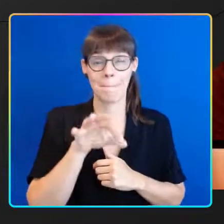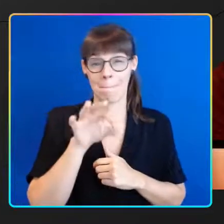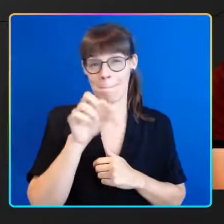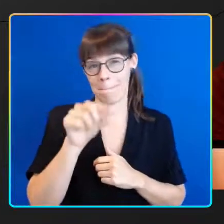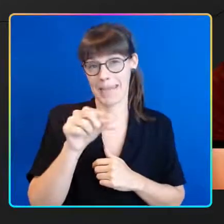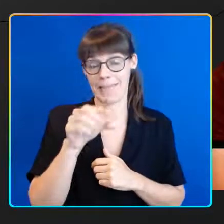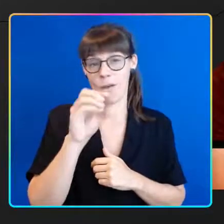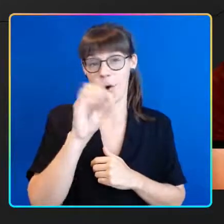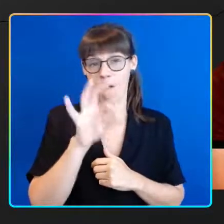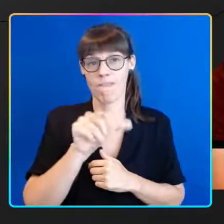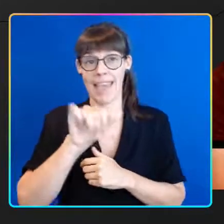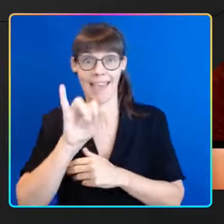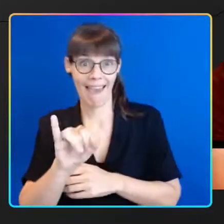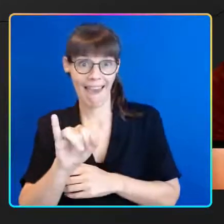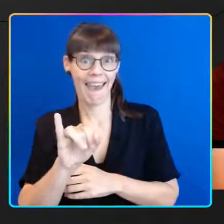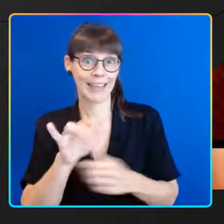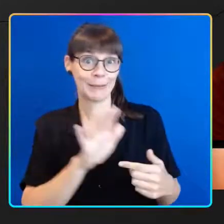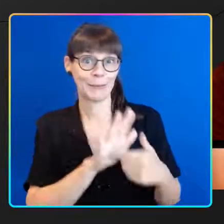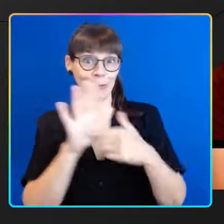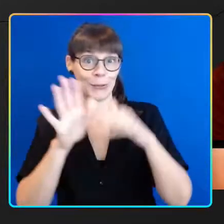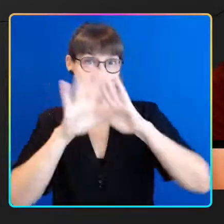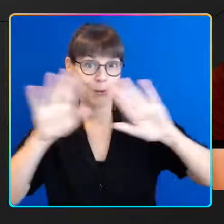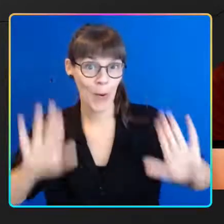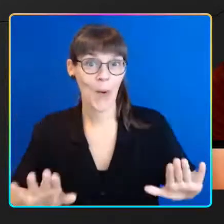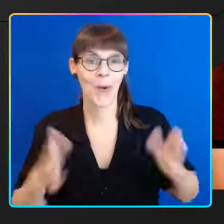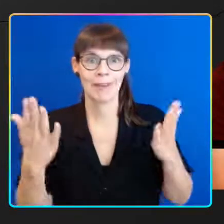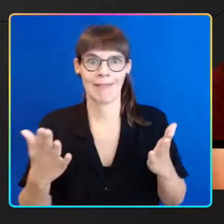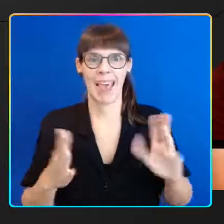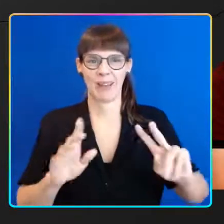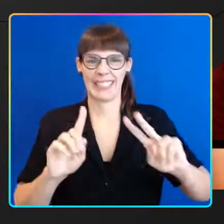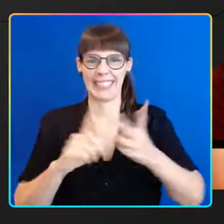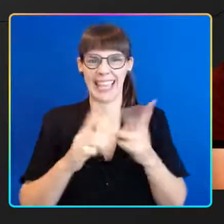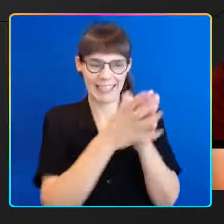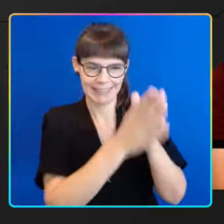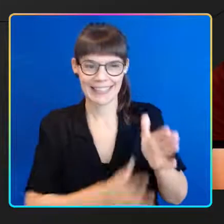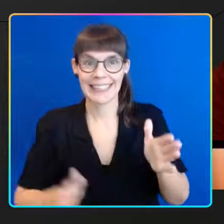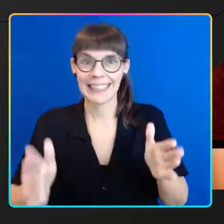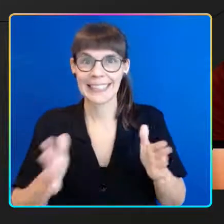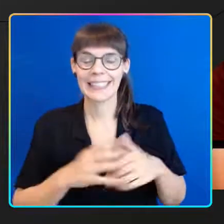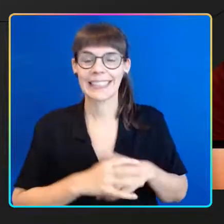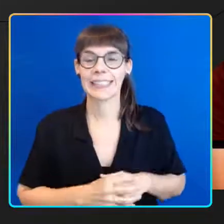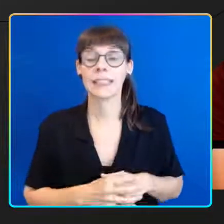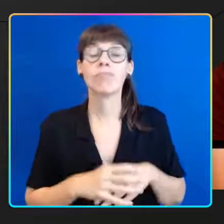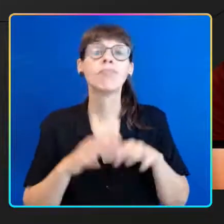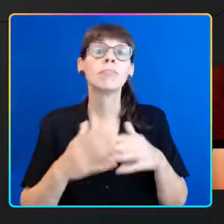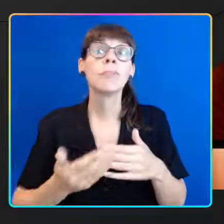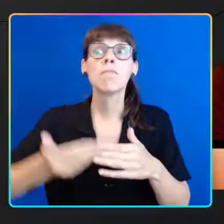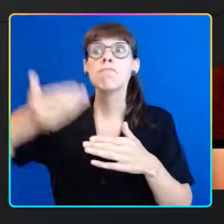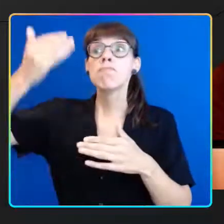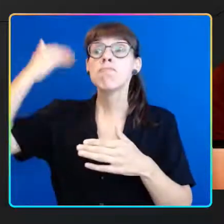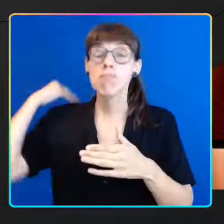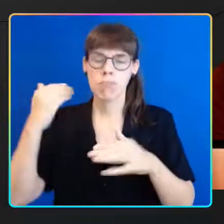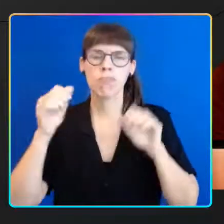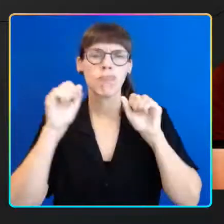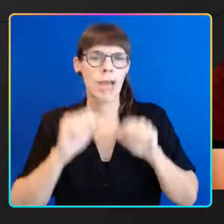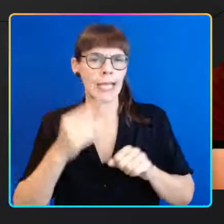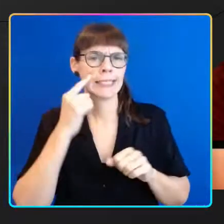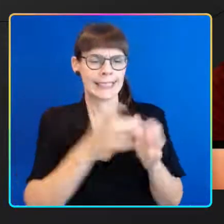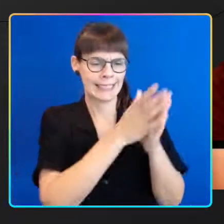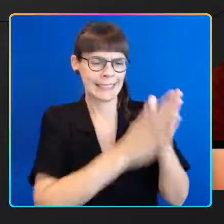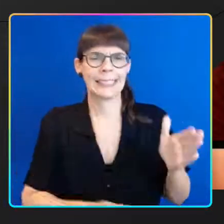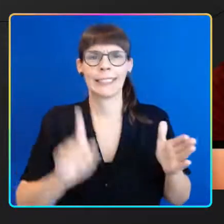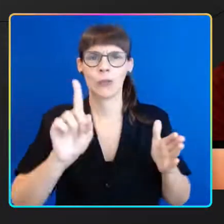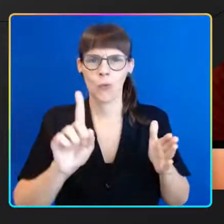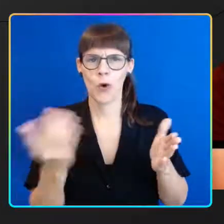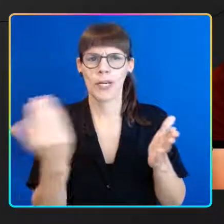episode 1. How exciting. We're very, very excited to be back. Catch up on all episodes on demand from season 1, as well as our new